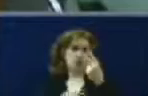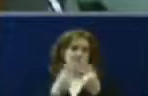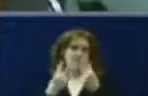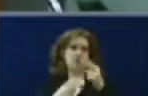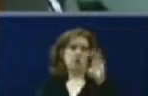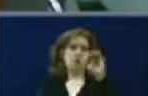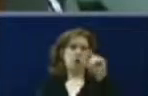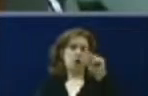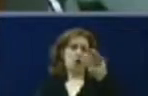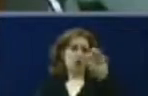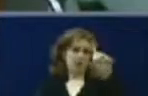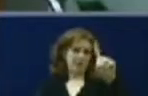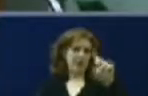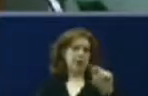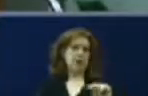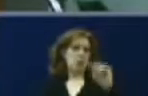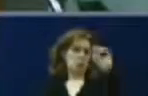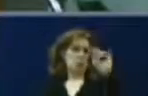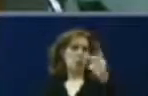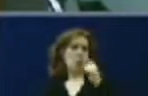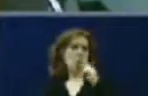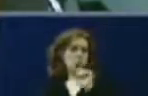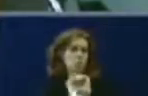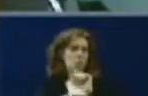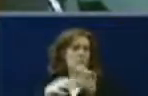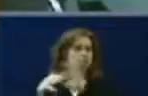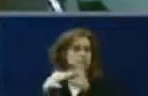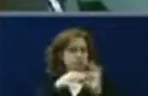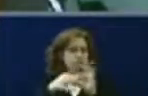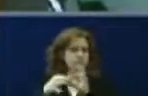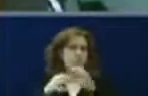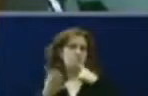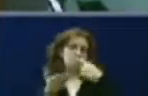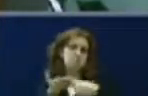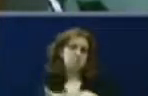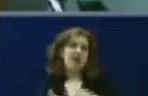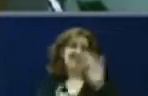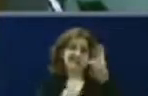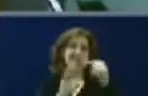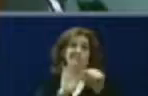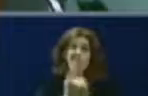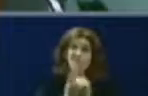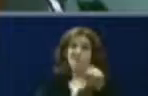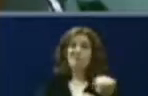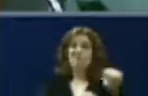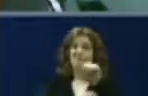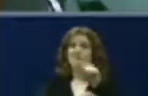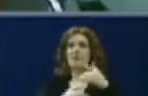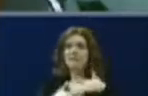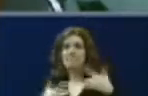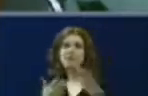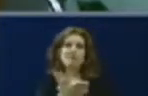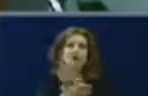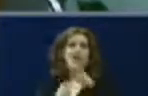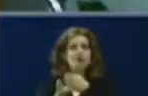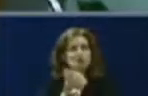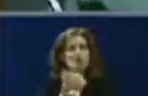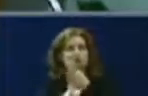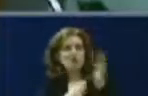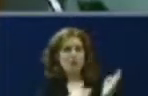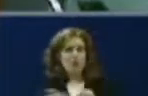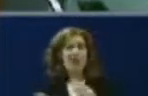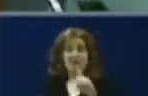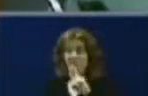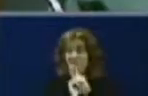North, working with making the connection where we get to talk to seventh graders about college and career plans, and